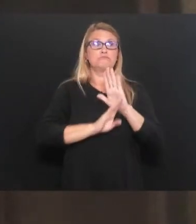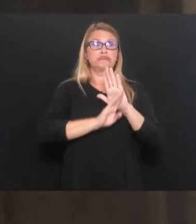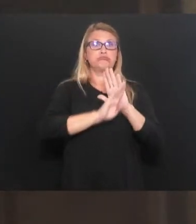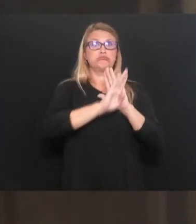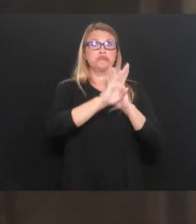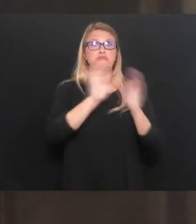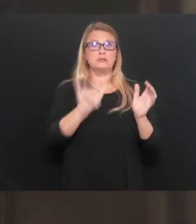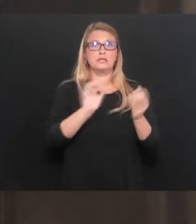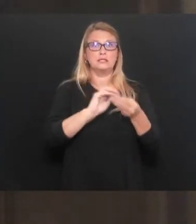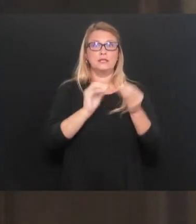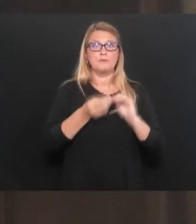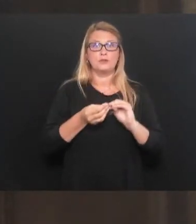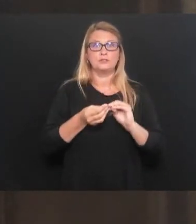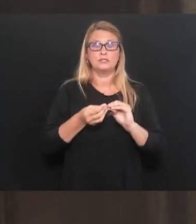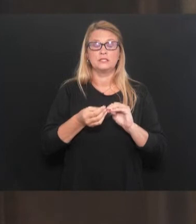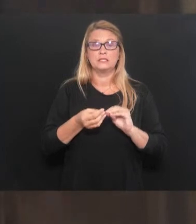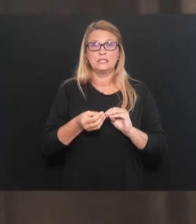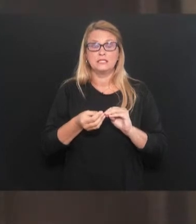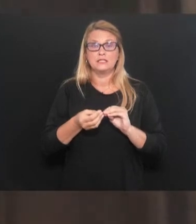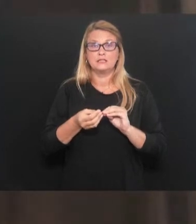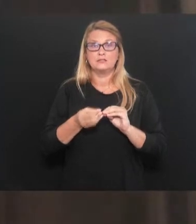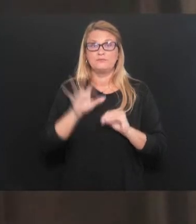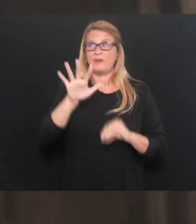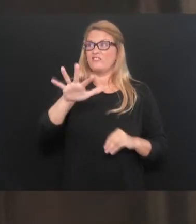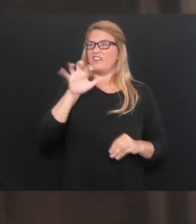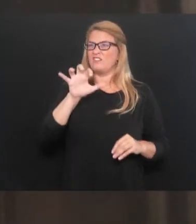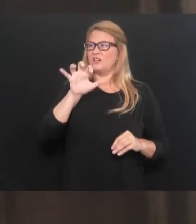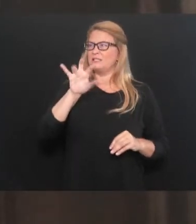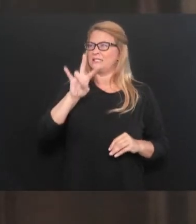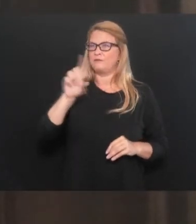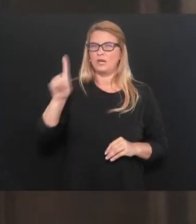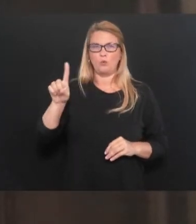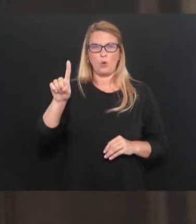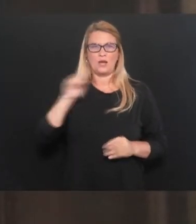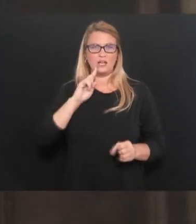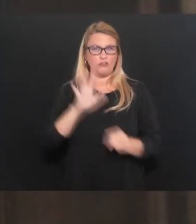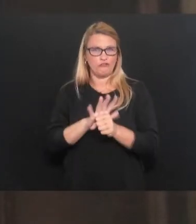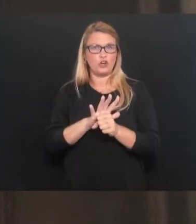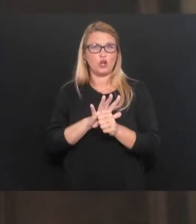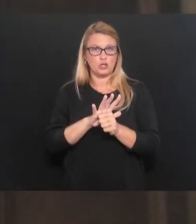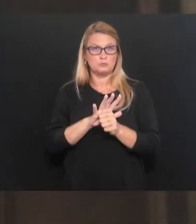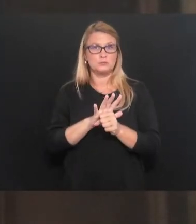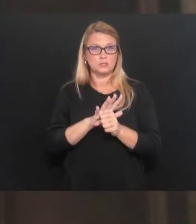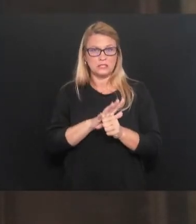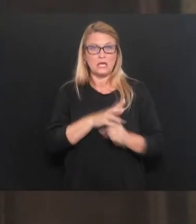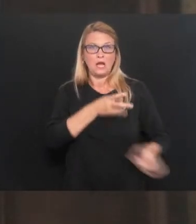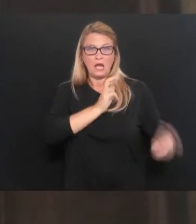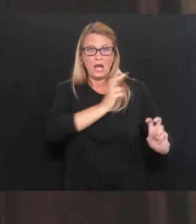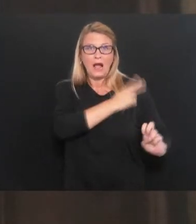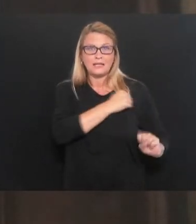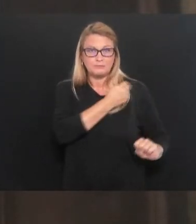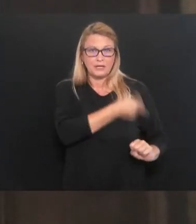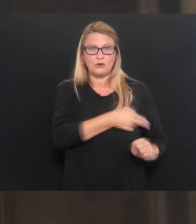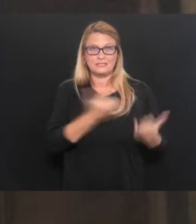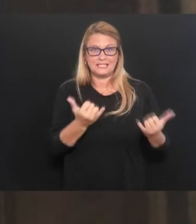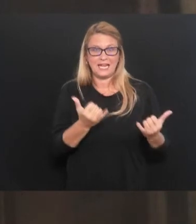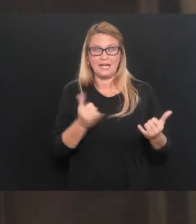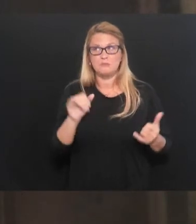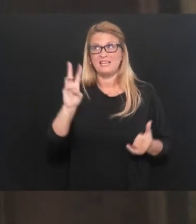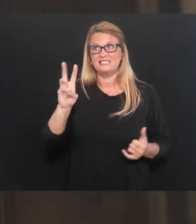Our updated numbers, about 571 confirmed folks in the hospital today, and